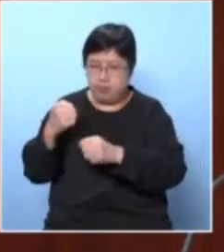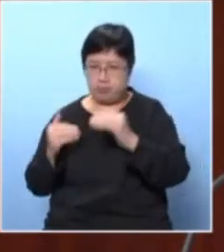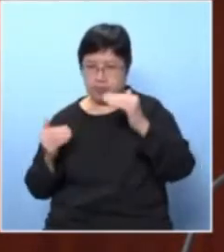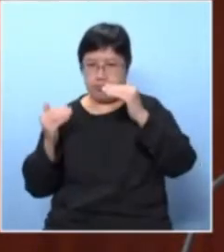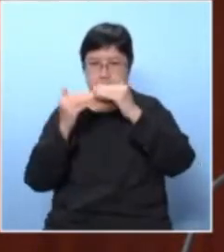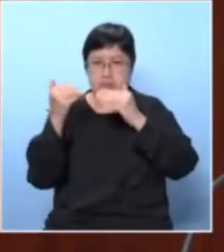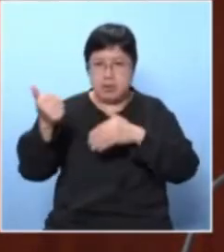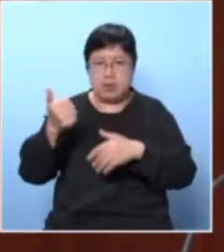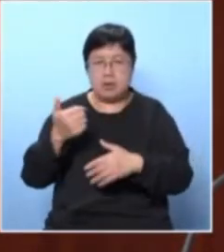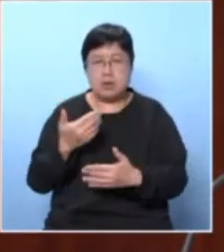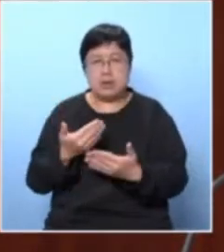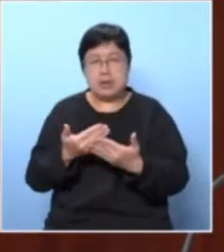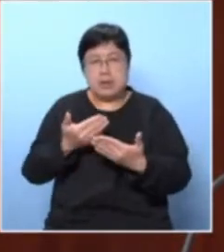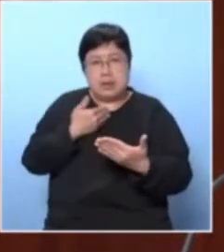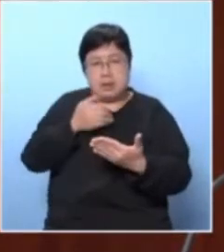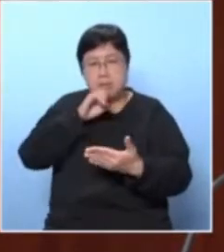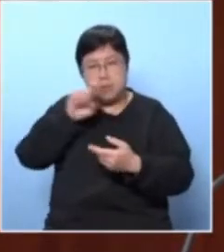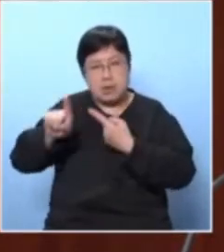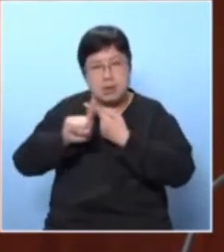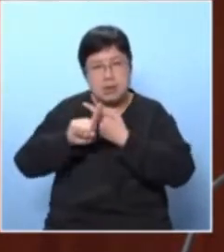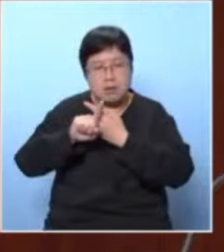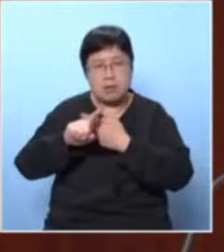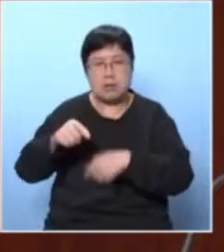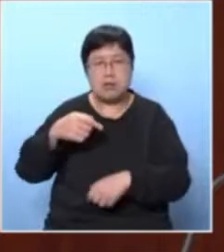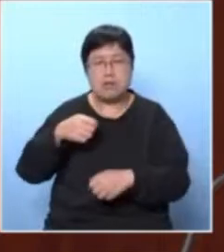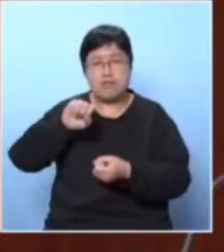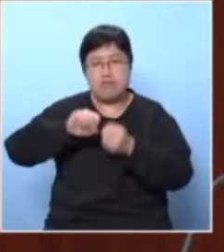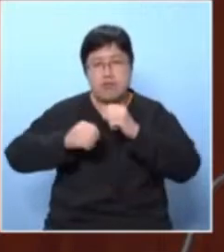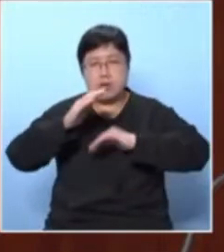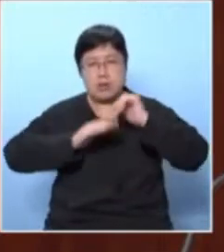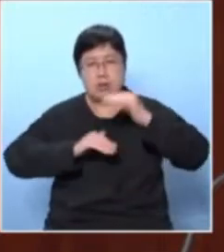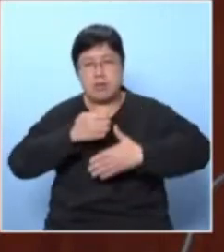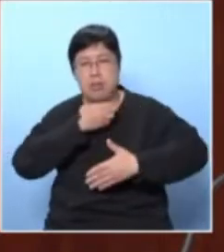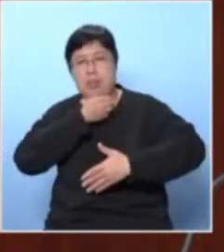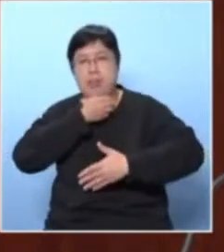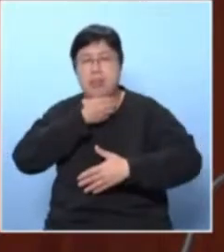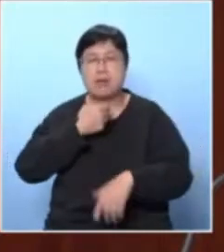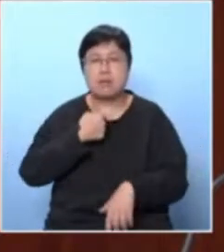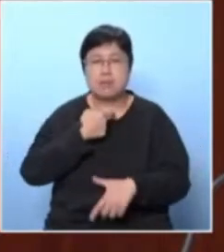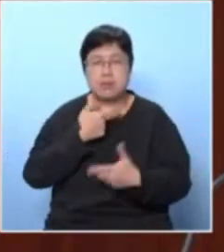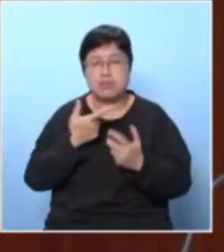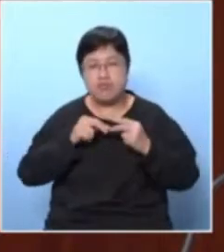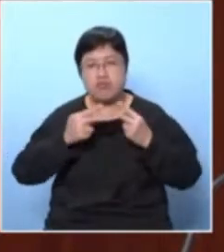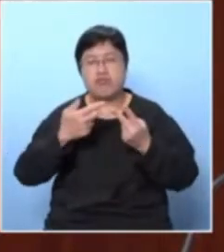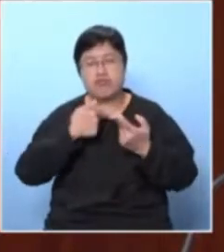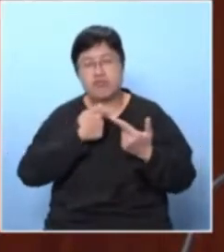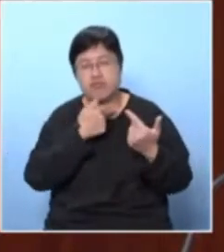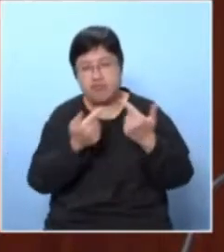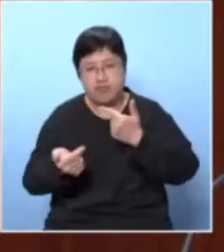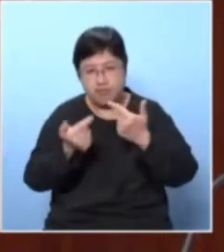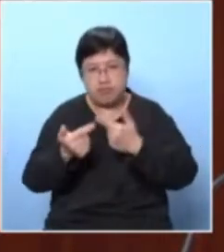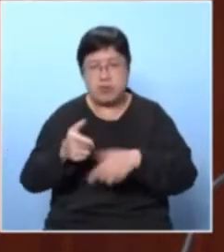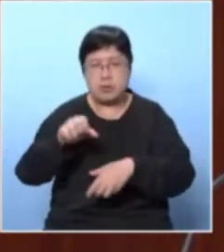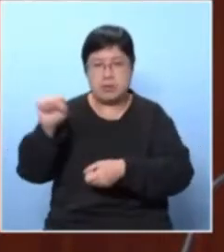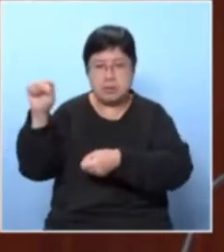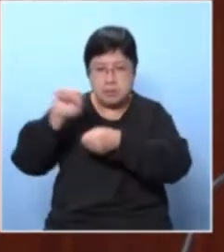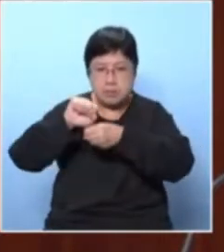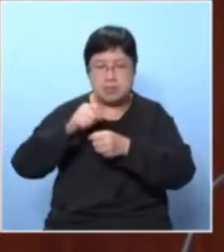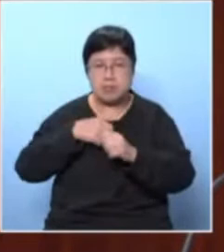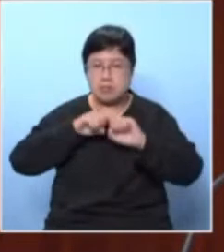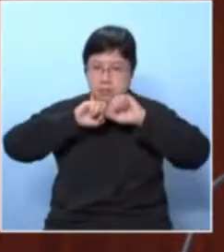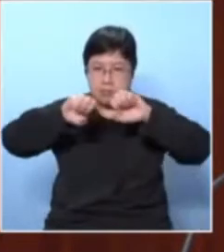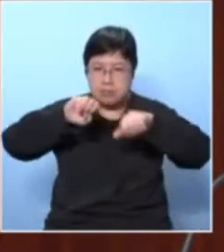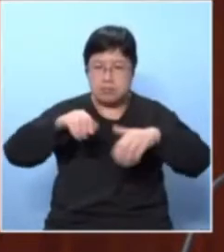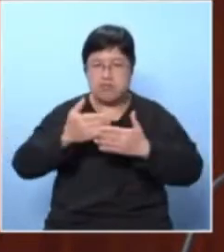in respect of early warning arrangements, we were limited by technological constraints. There is,